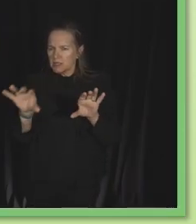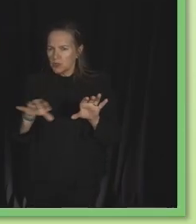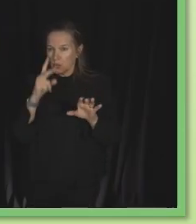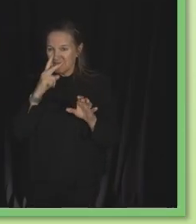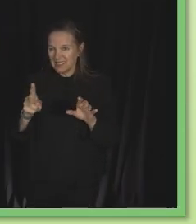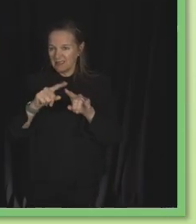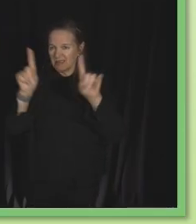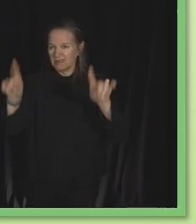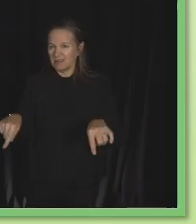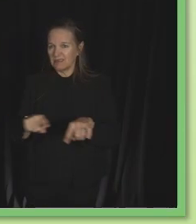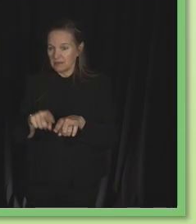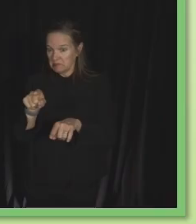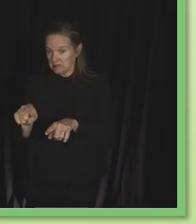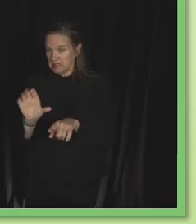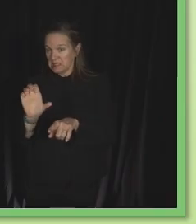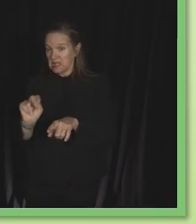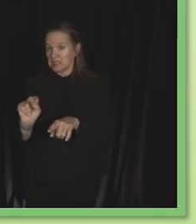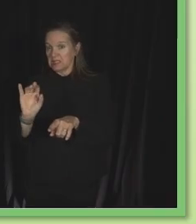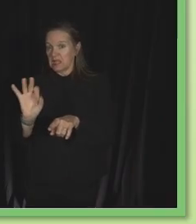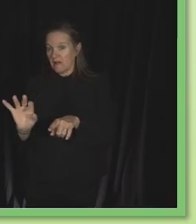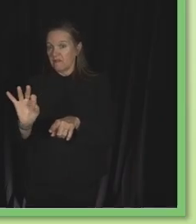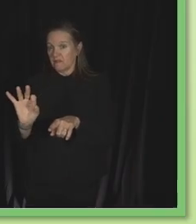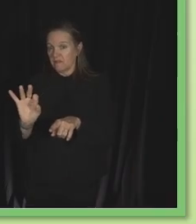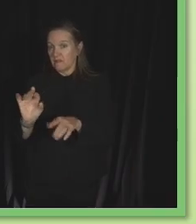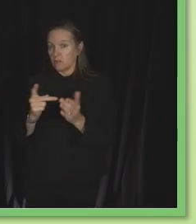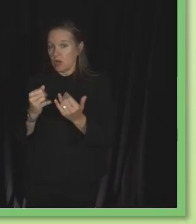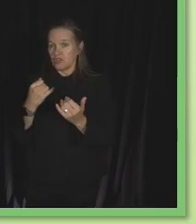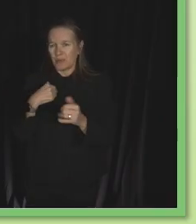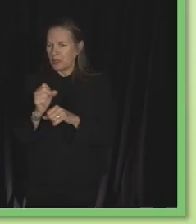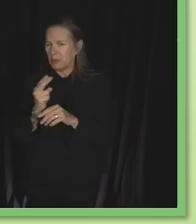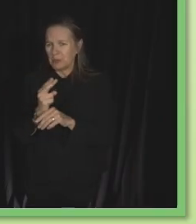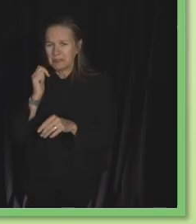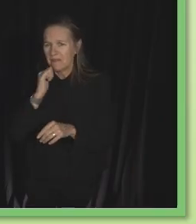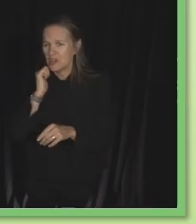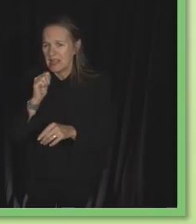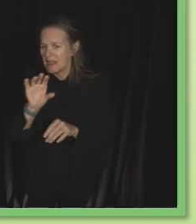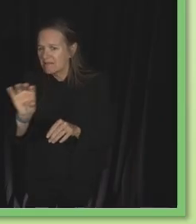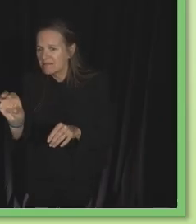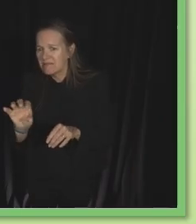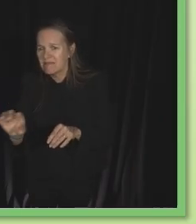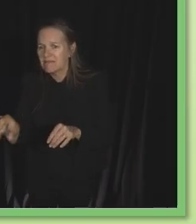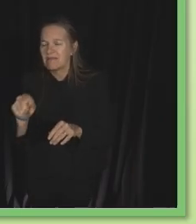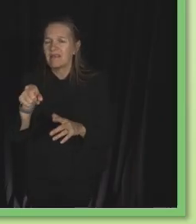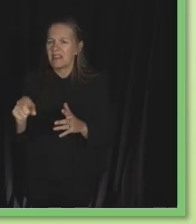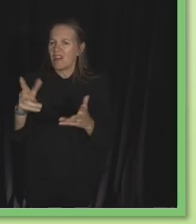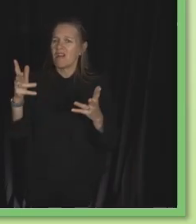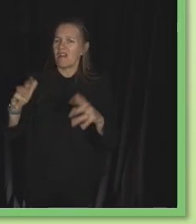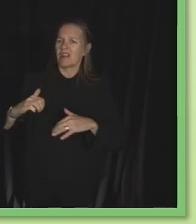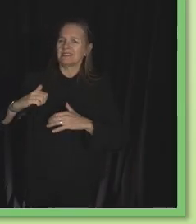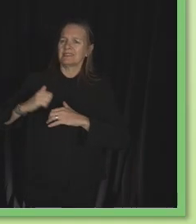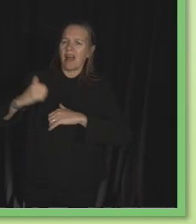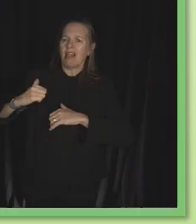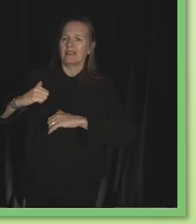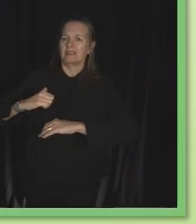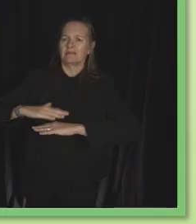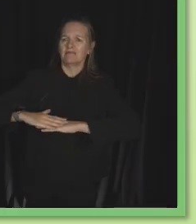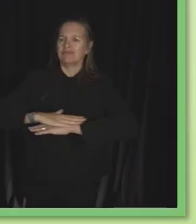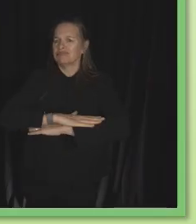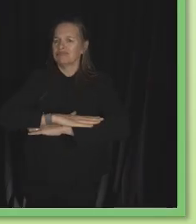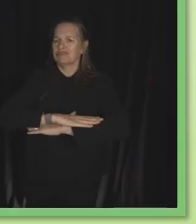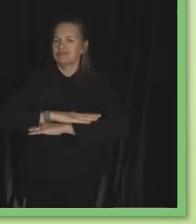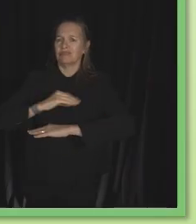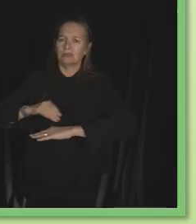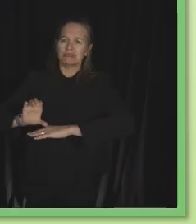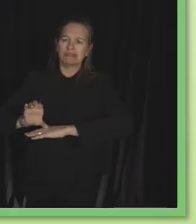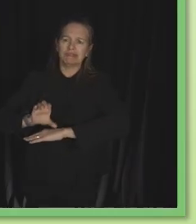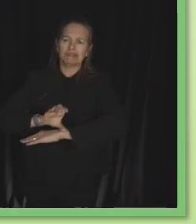are CNCF projects that we use every day. These are bedded, solid building blocks that we have pieced together and